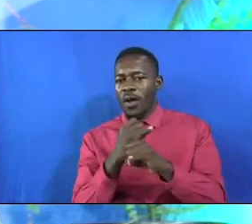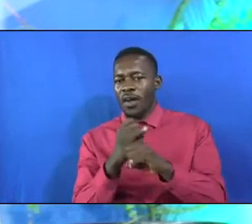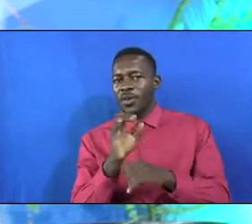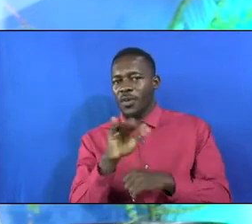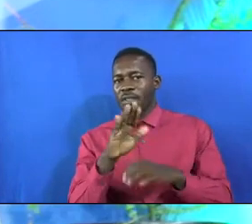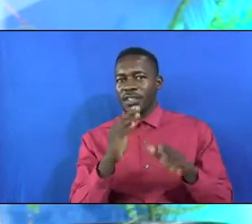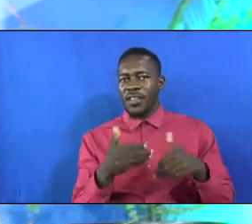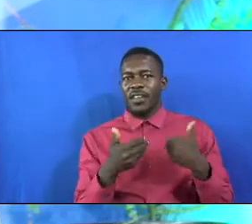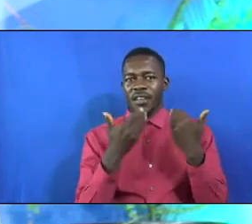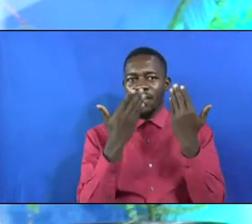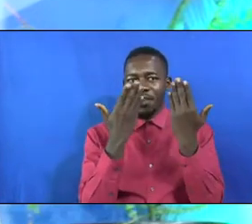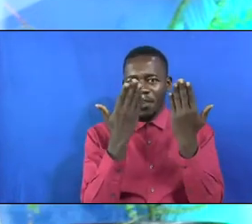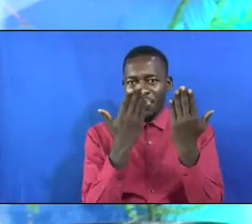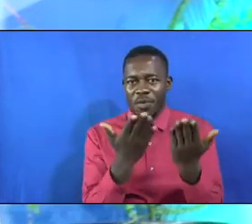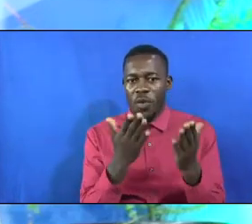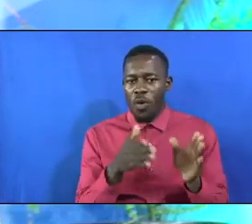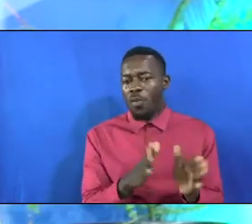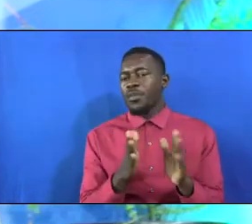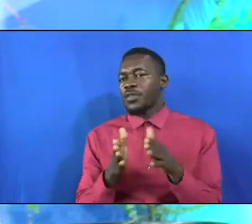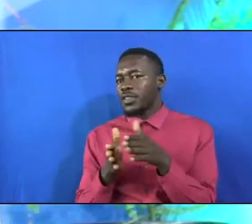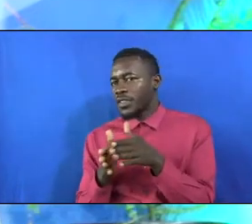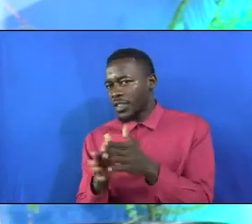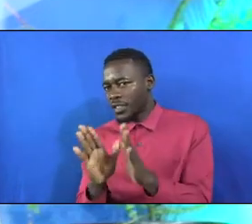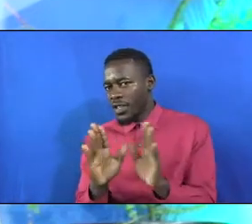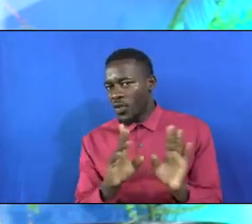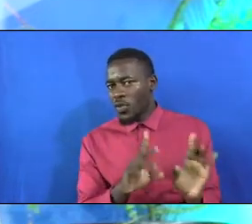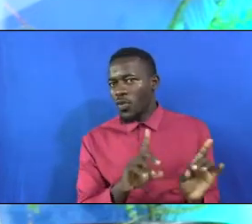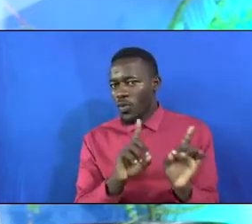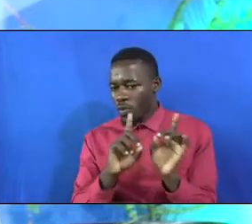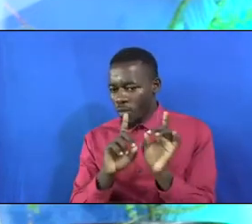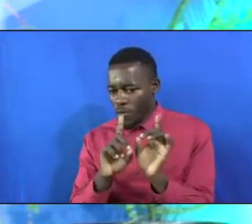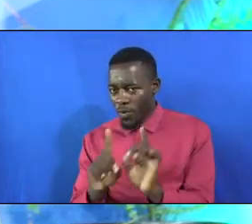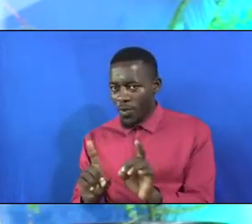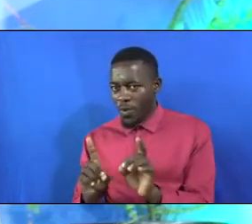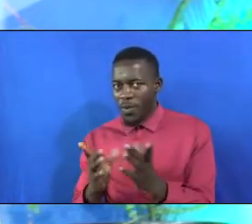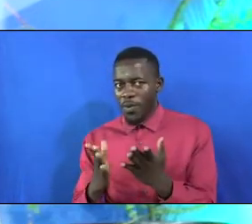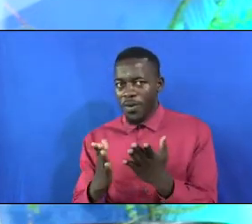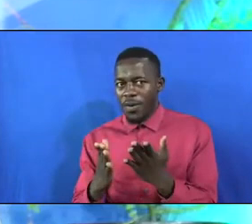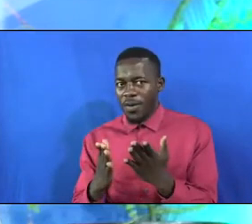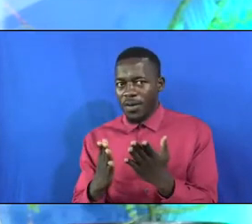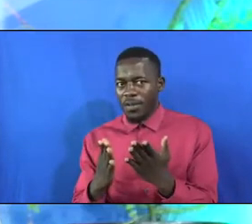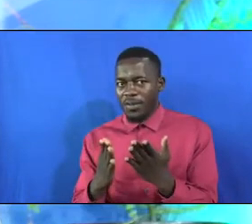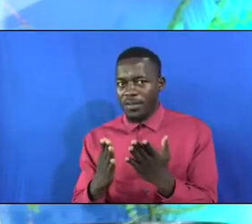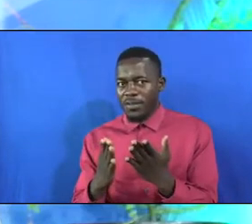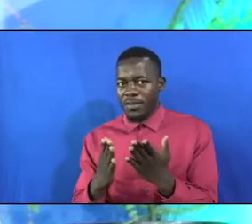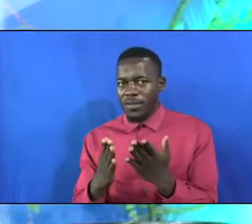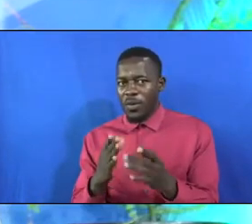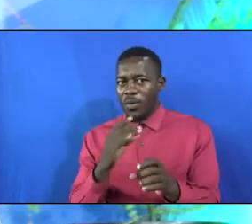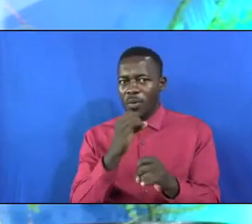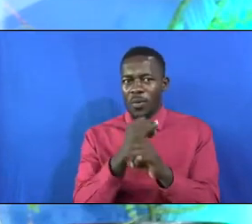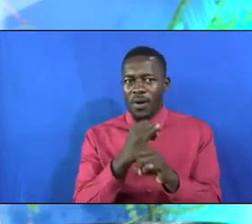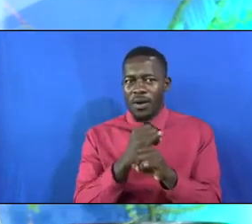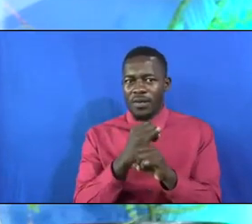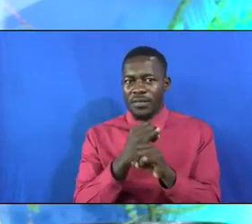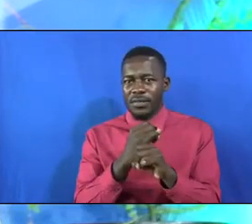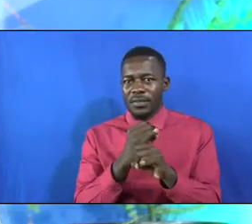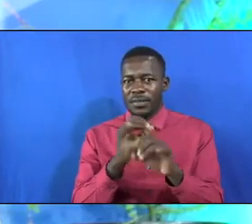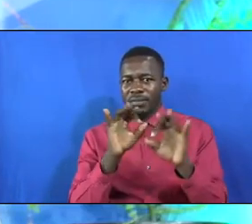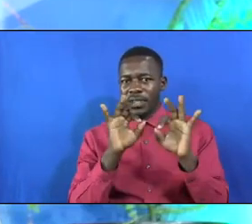you the unique opportunity to do an extraordinary assignment, whether for